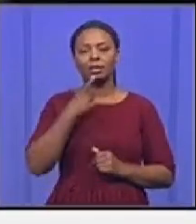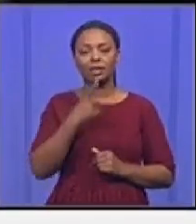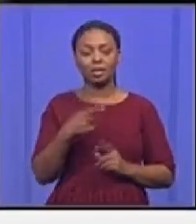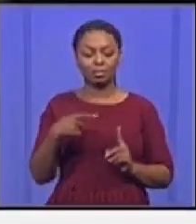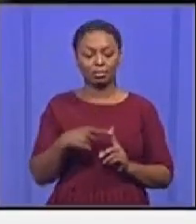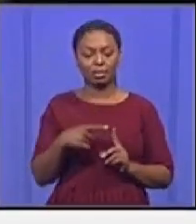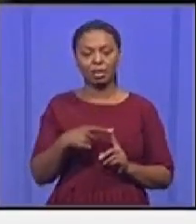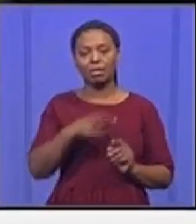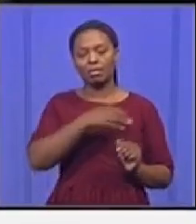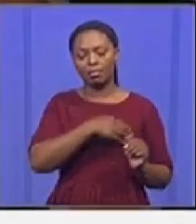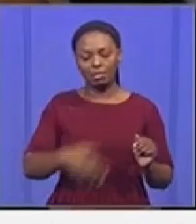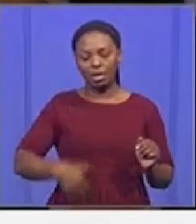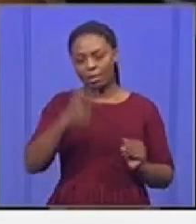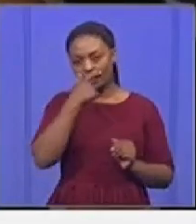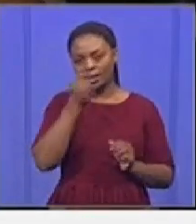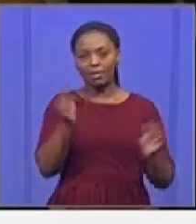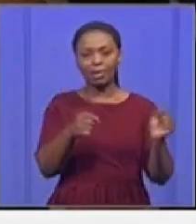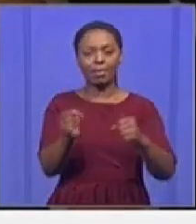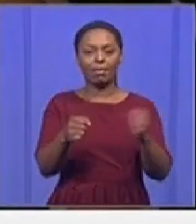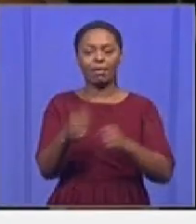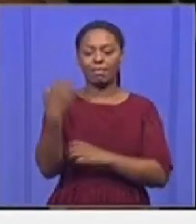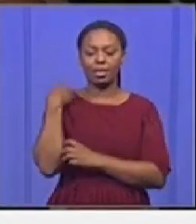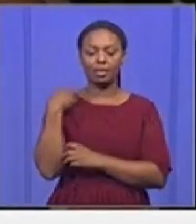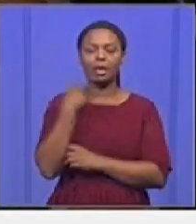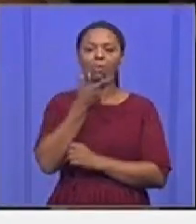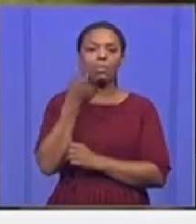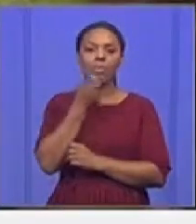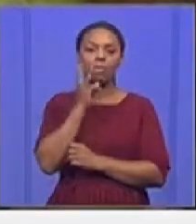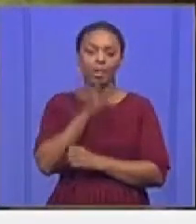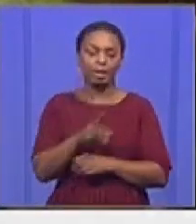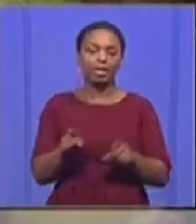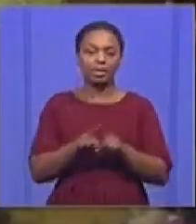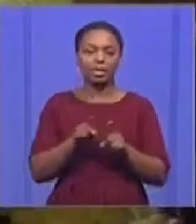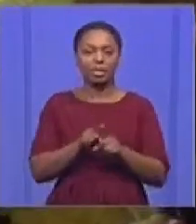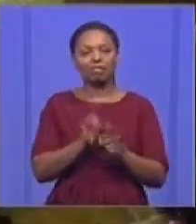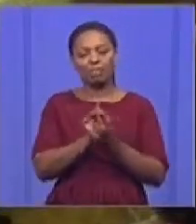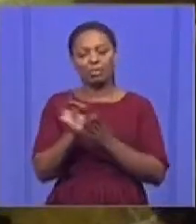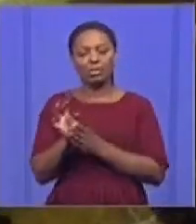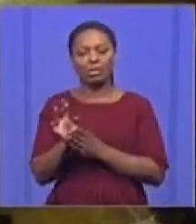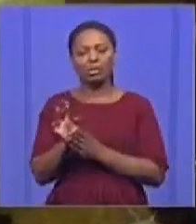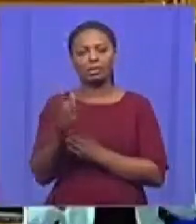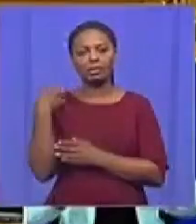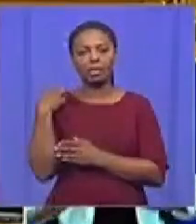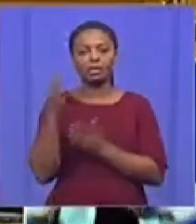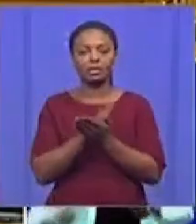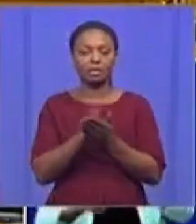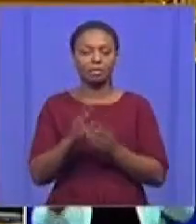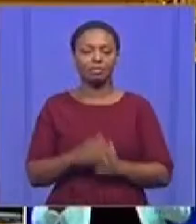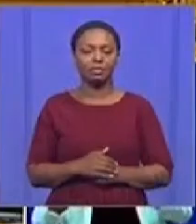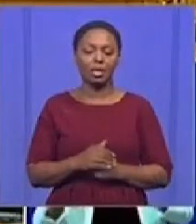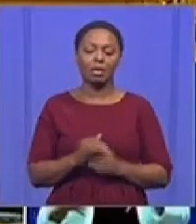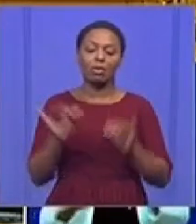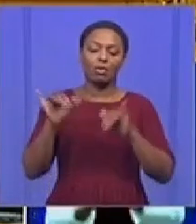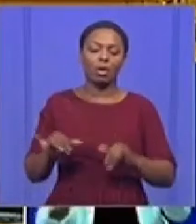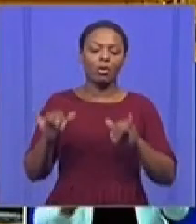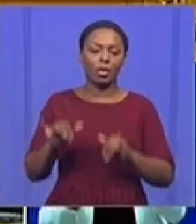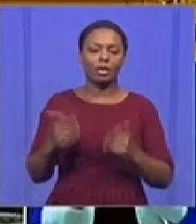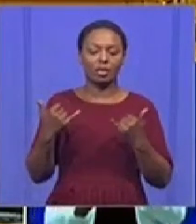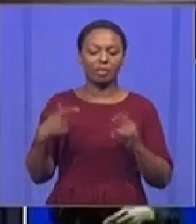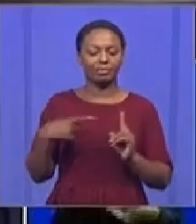tse di leng mo kabineteng ka bonako mme o tlile go dira seo mo bogautshwaneng. setšhaba se letile ka tlhoafalo kitsiso ya kabinete ka